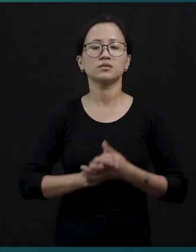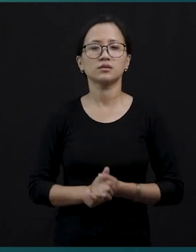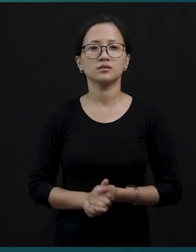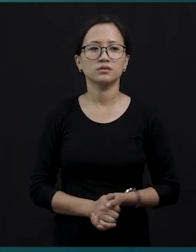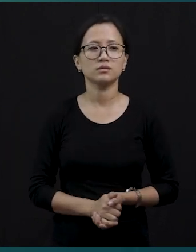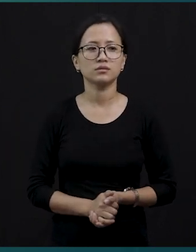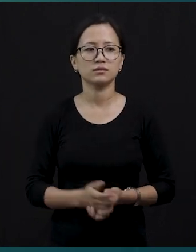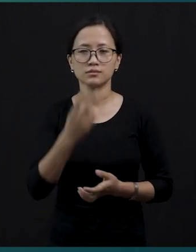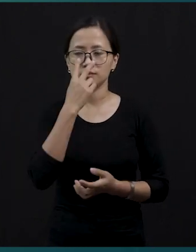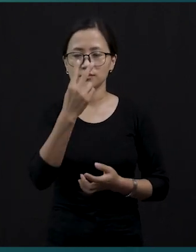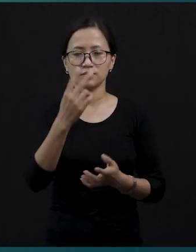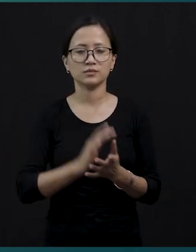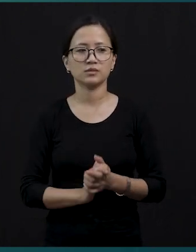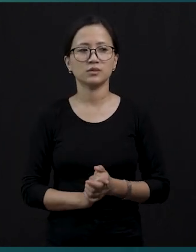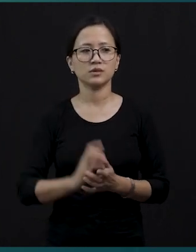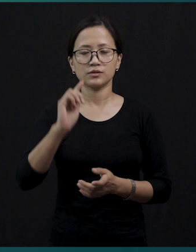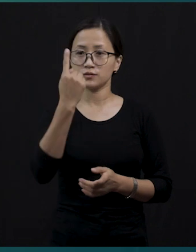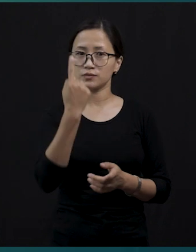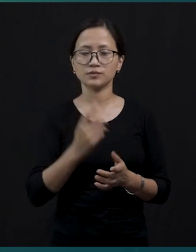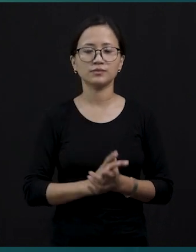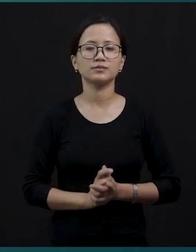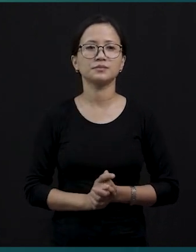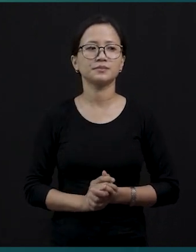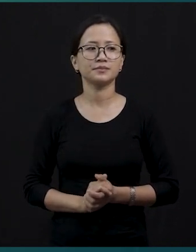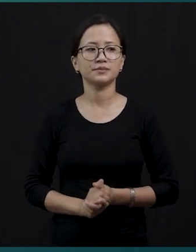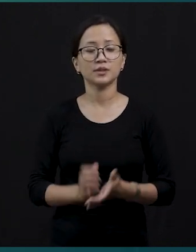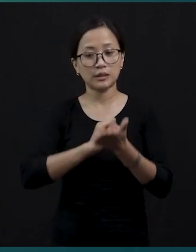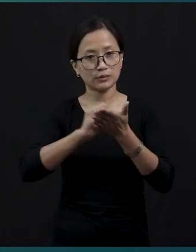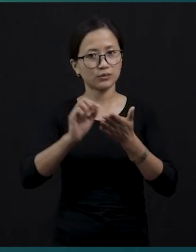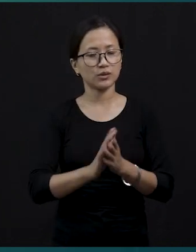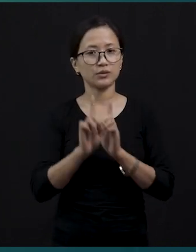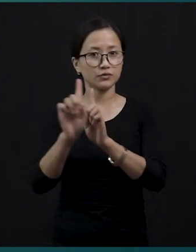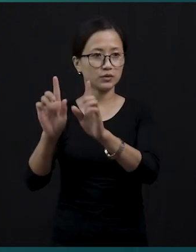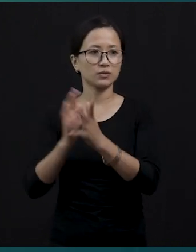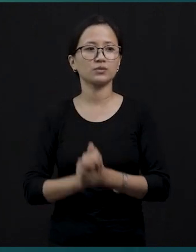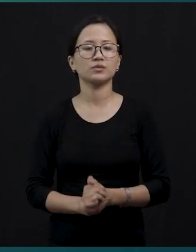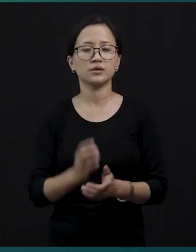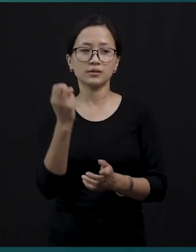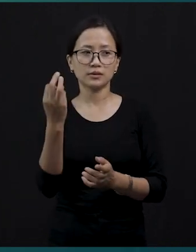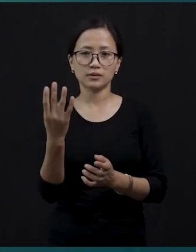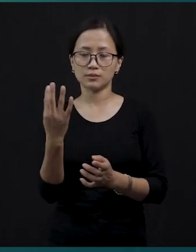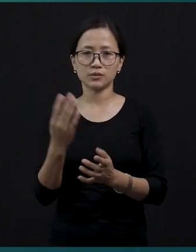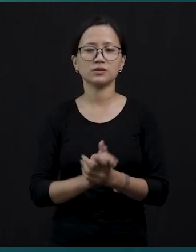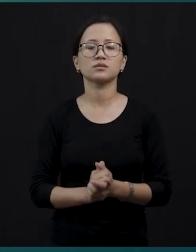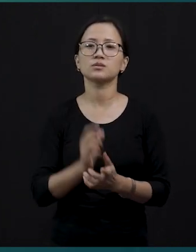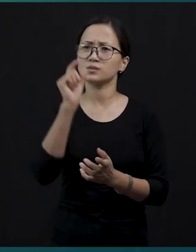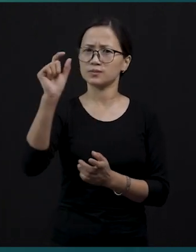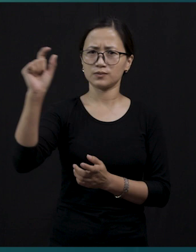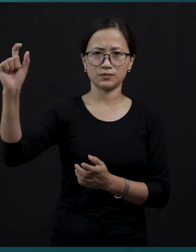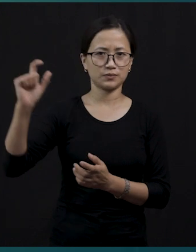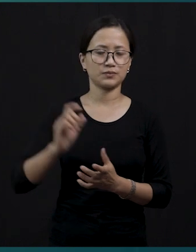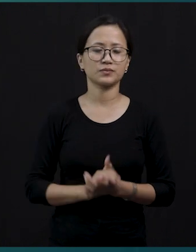right. Let's see the first one. That is, write the following numbers in